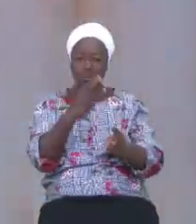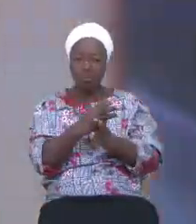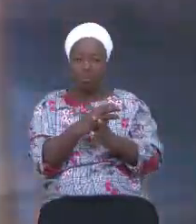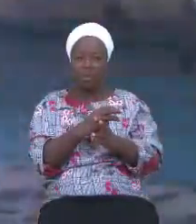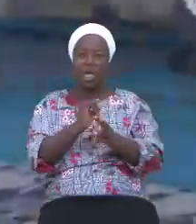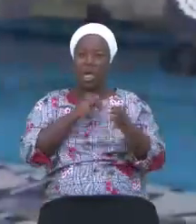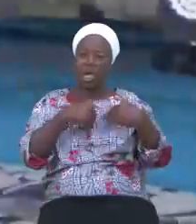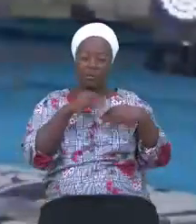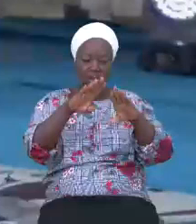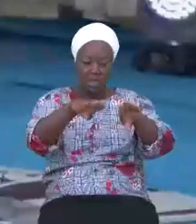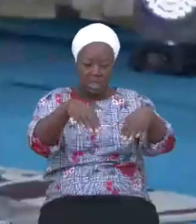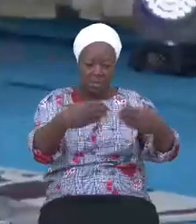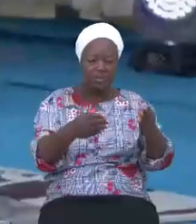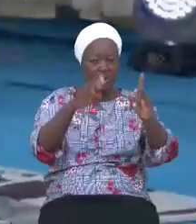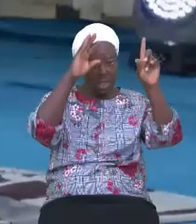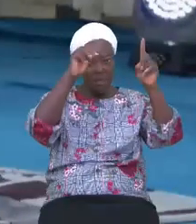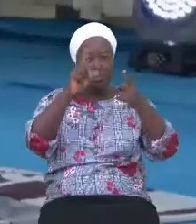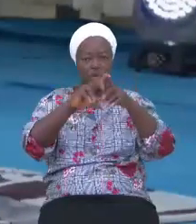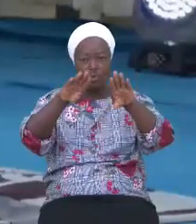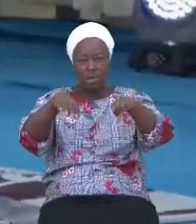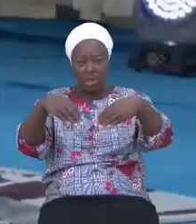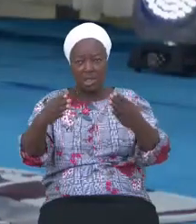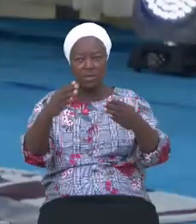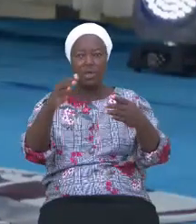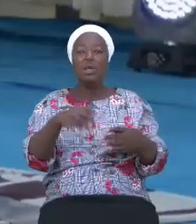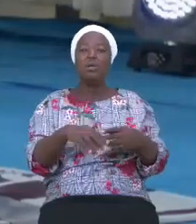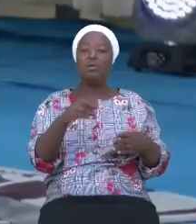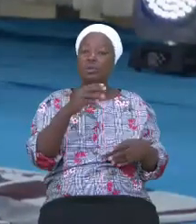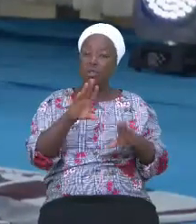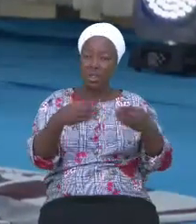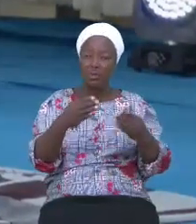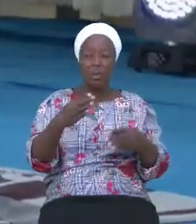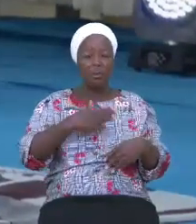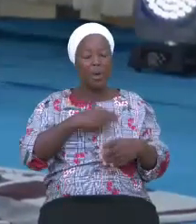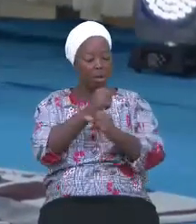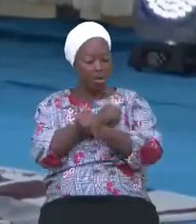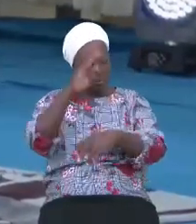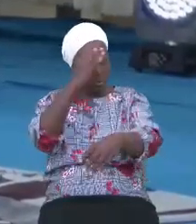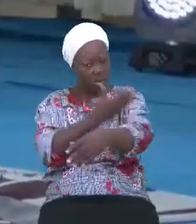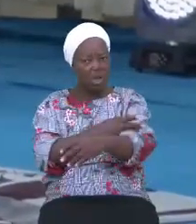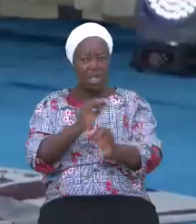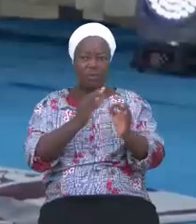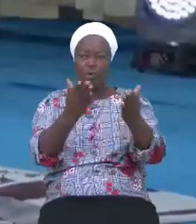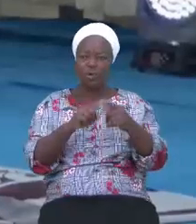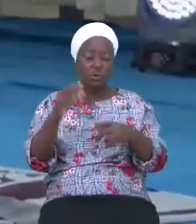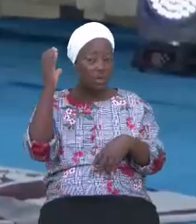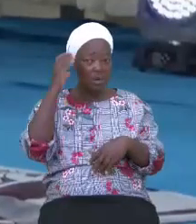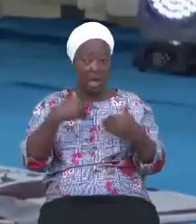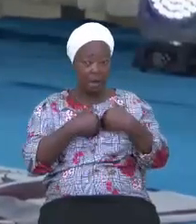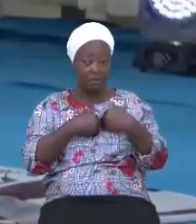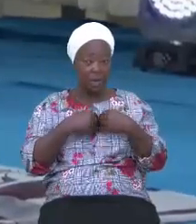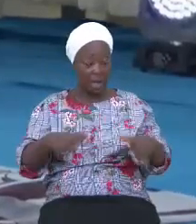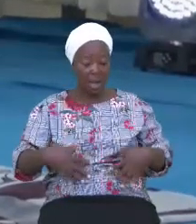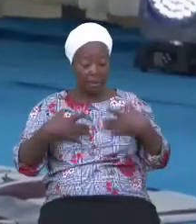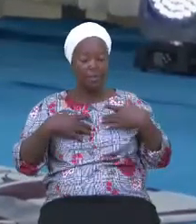I've given him to him, my beloved Son. If you want to have life, hear him. If